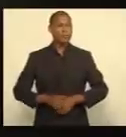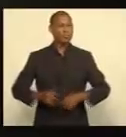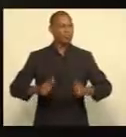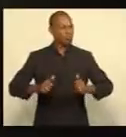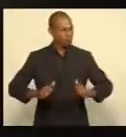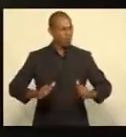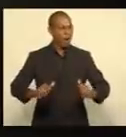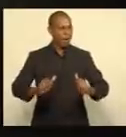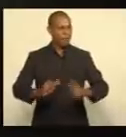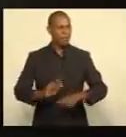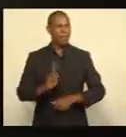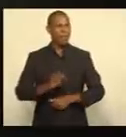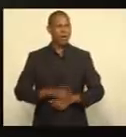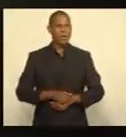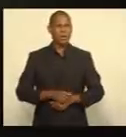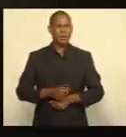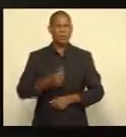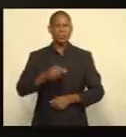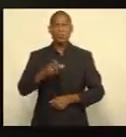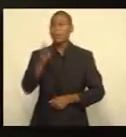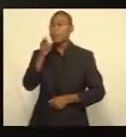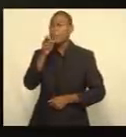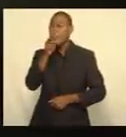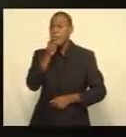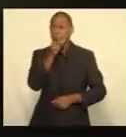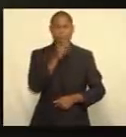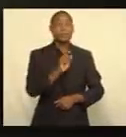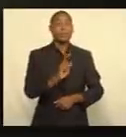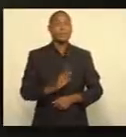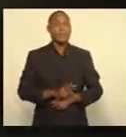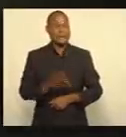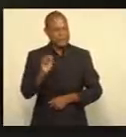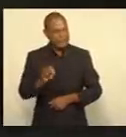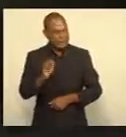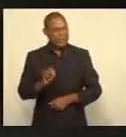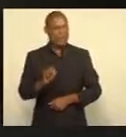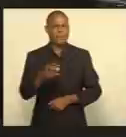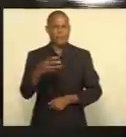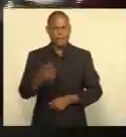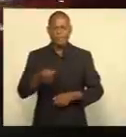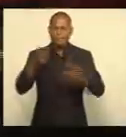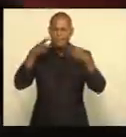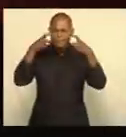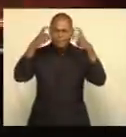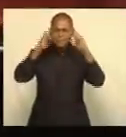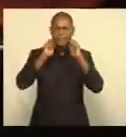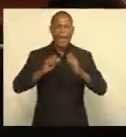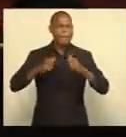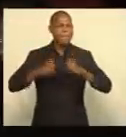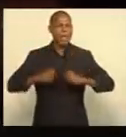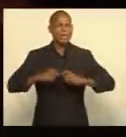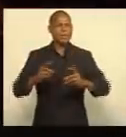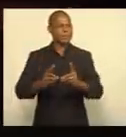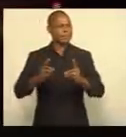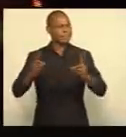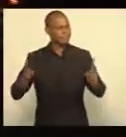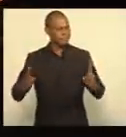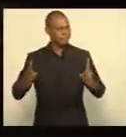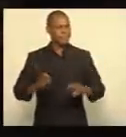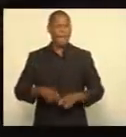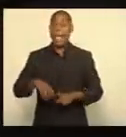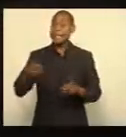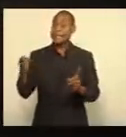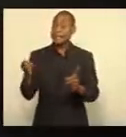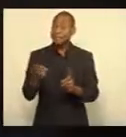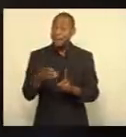and using their hailers to tell people that they needed to wear masks and also to practice social distancing, especially